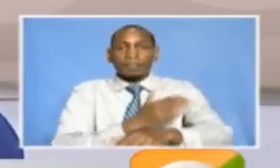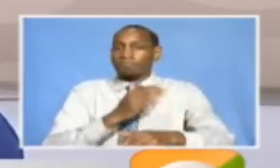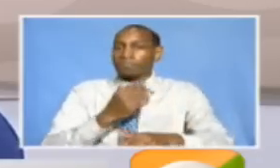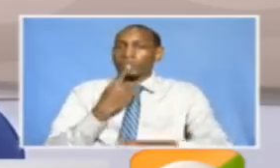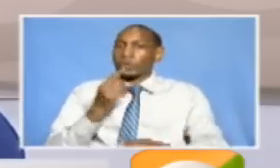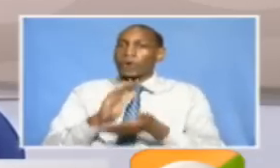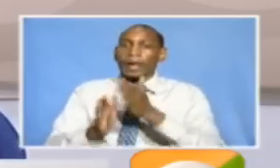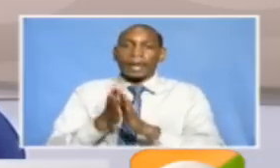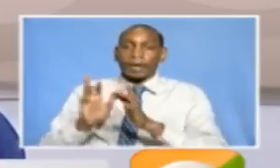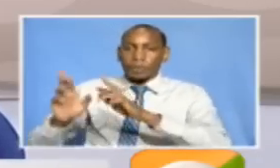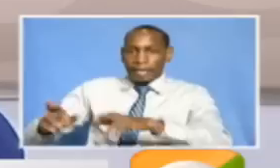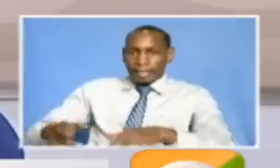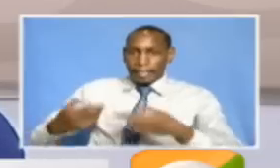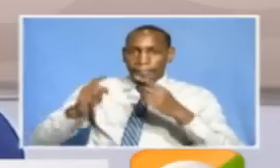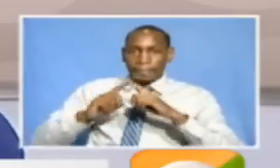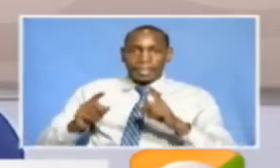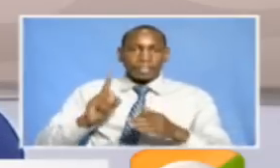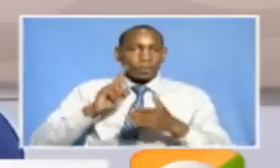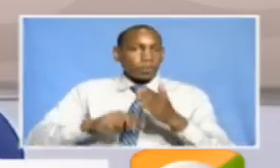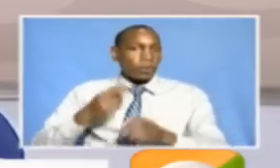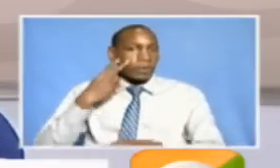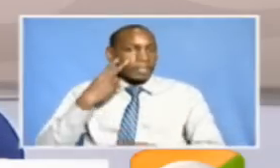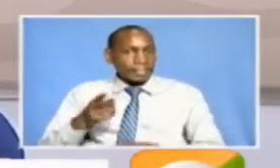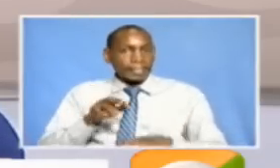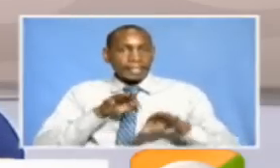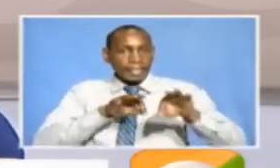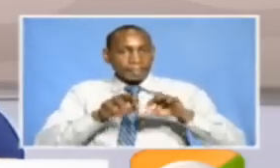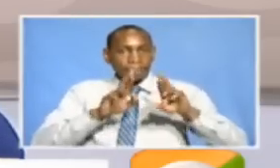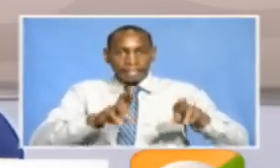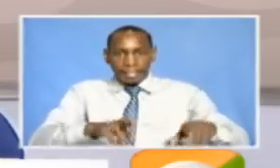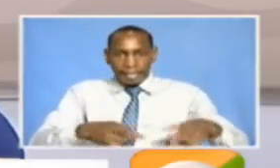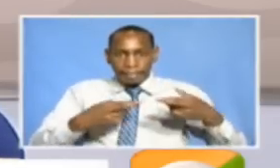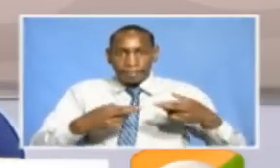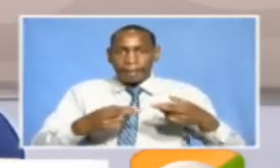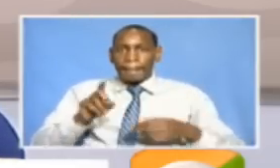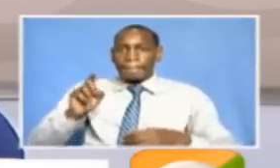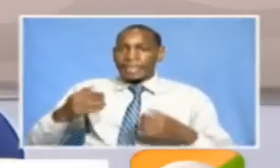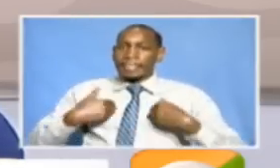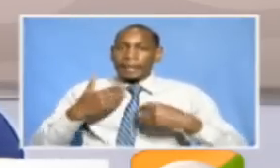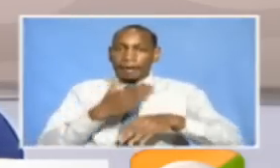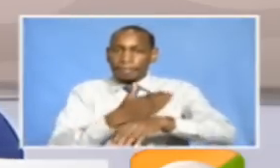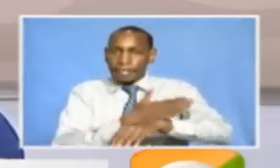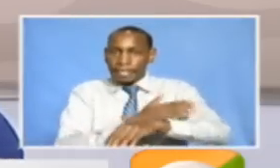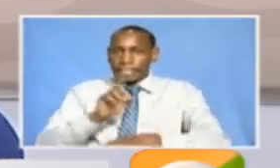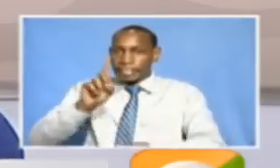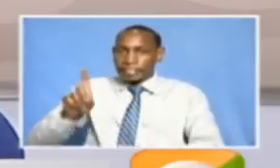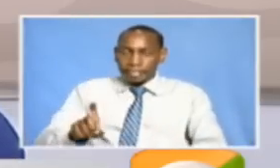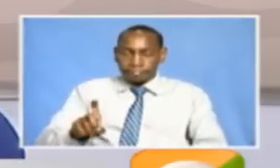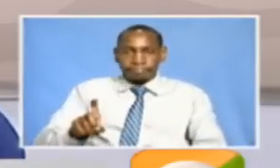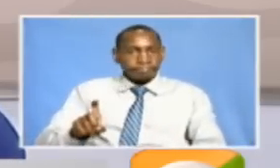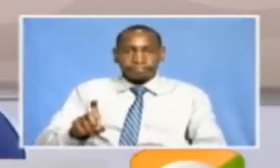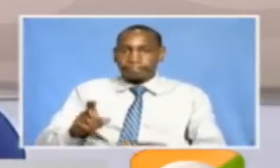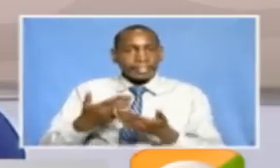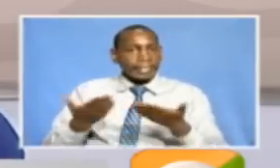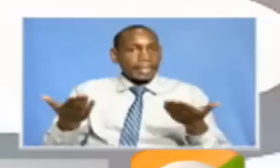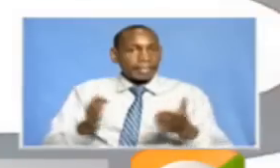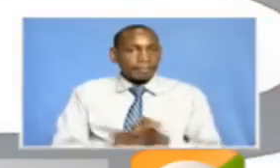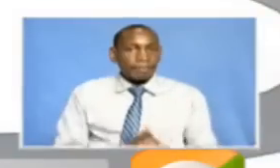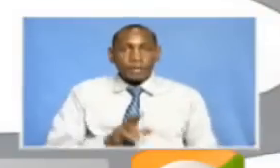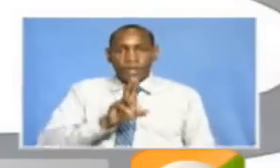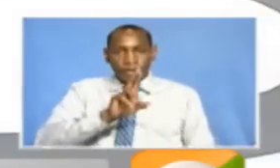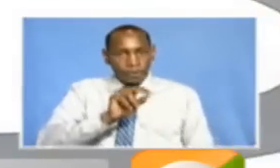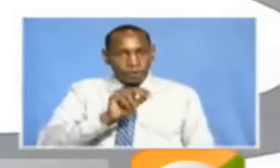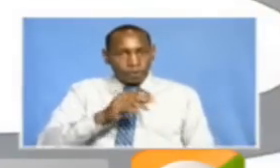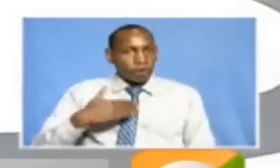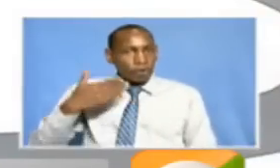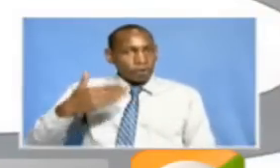rape. But I mean, from what you've seen and what you would describe as rape, what would you say? Do they have to be scratches or some contortions or anything like that? No, actually, most